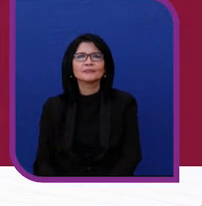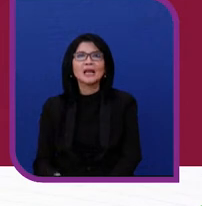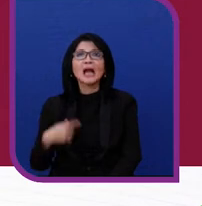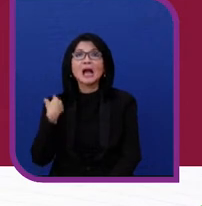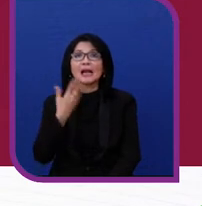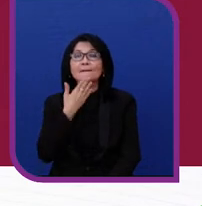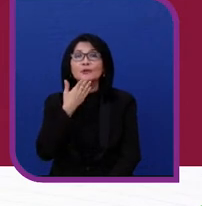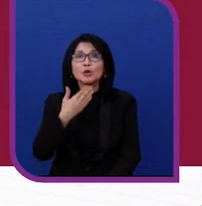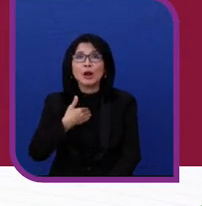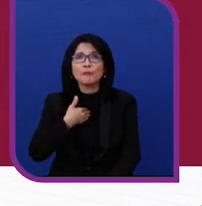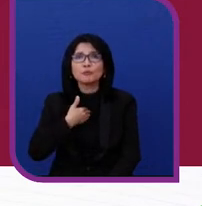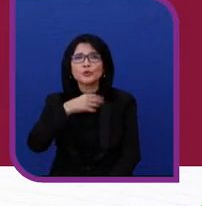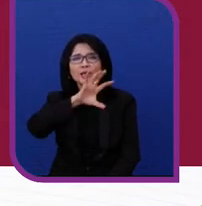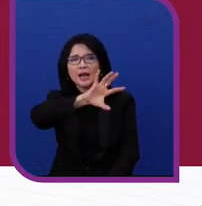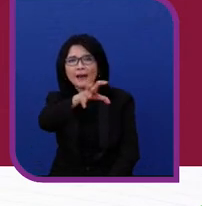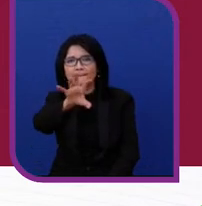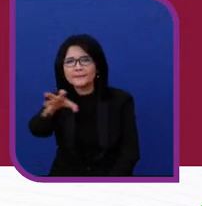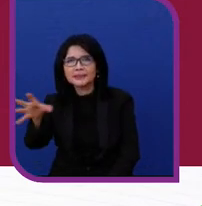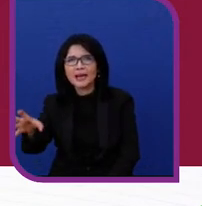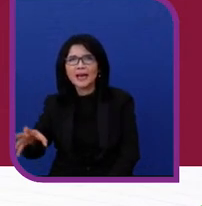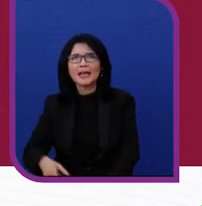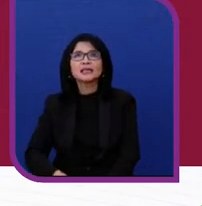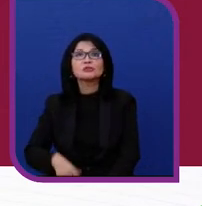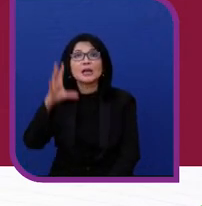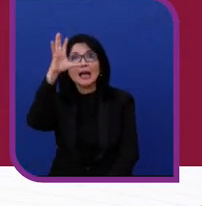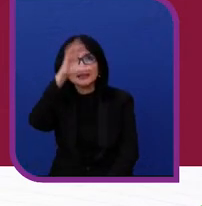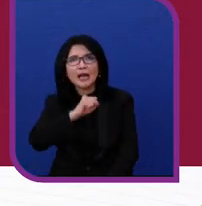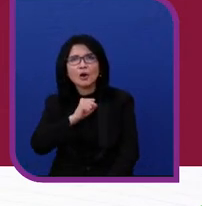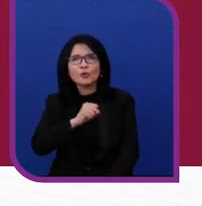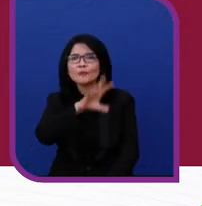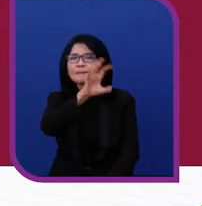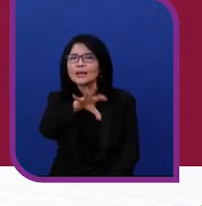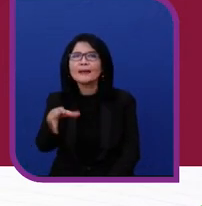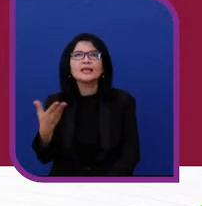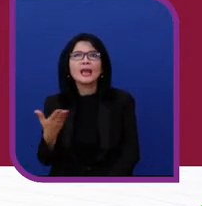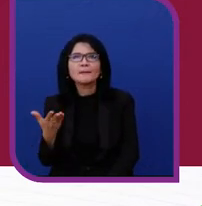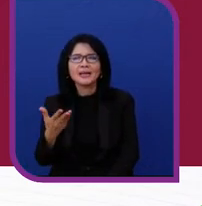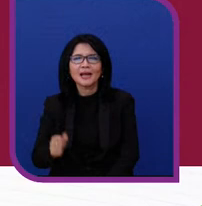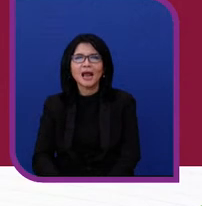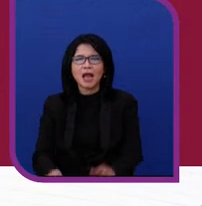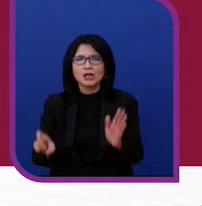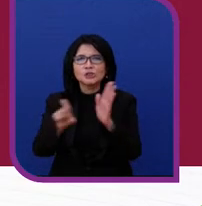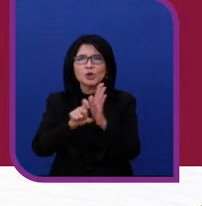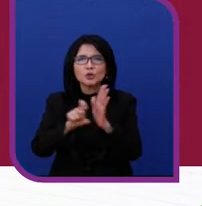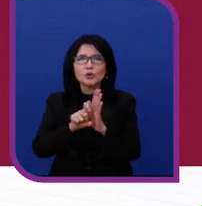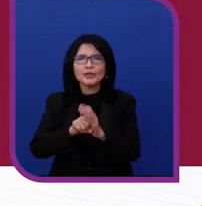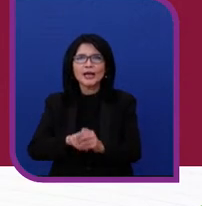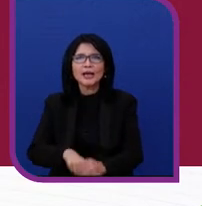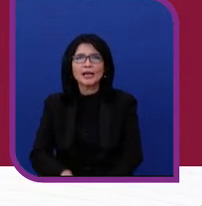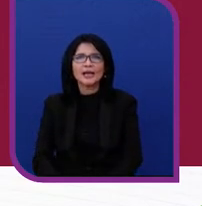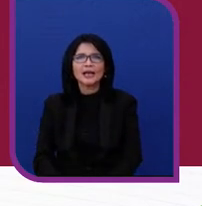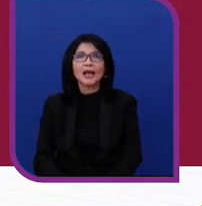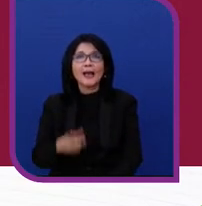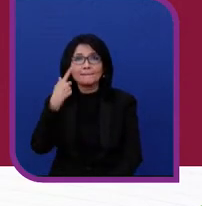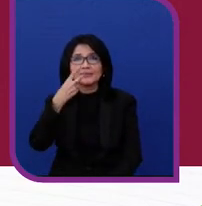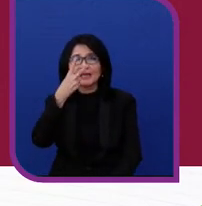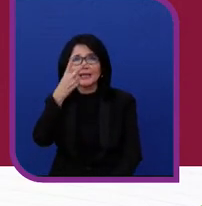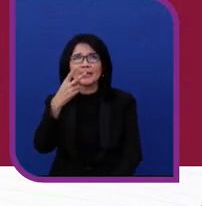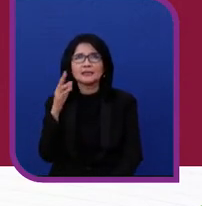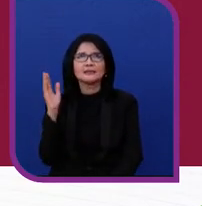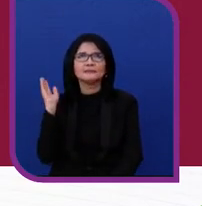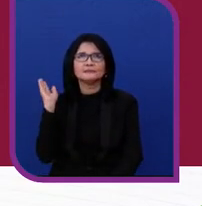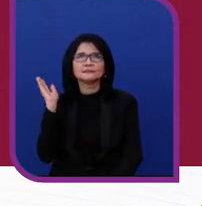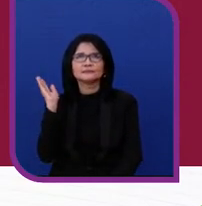have a device with sectors software server eksistensi here that Rich most dominant